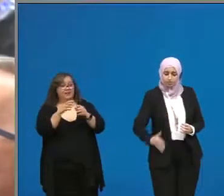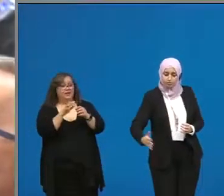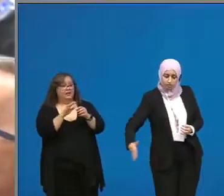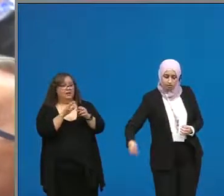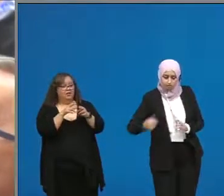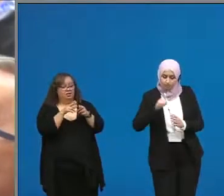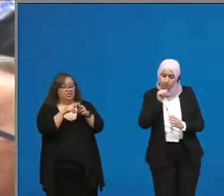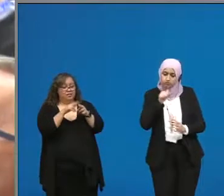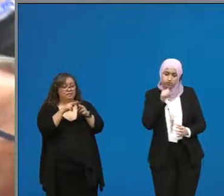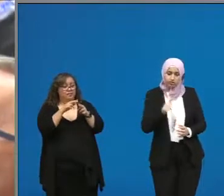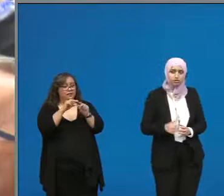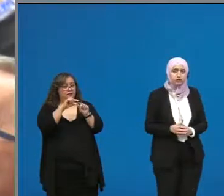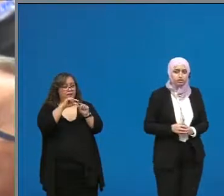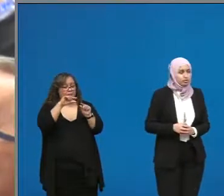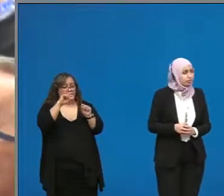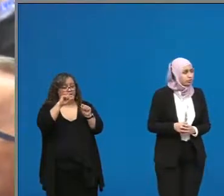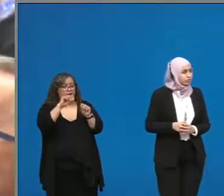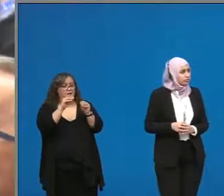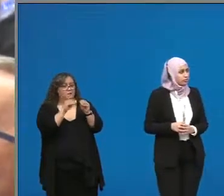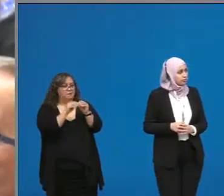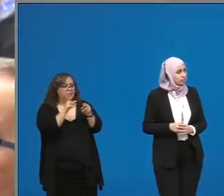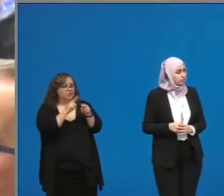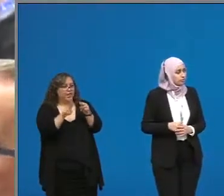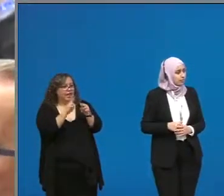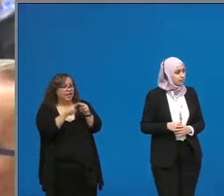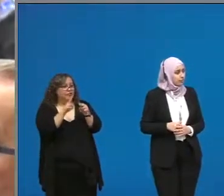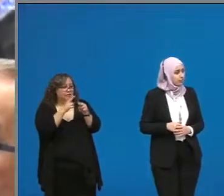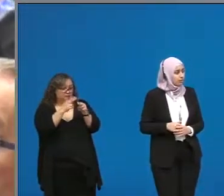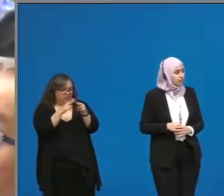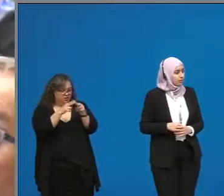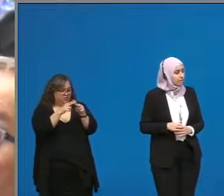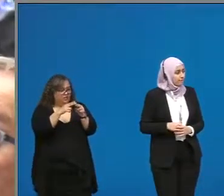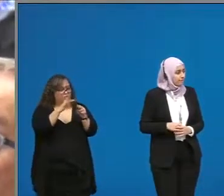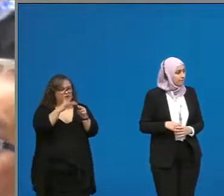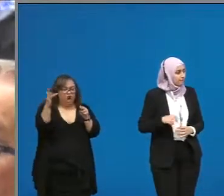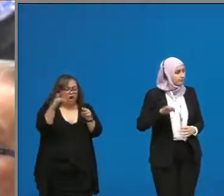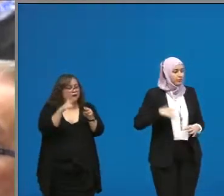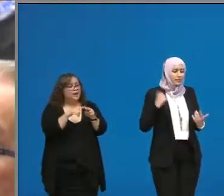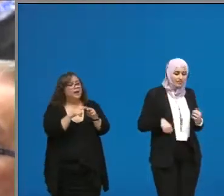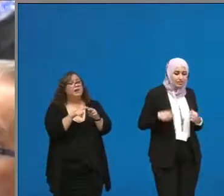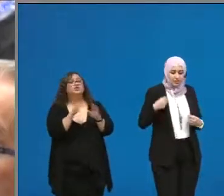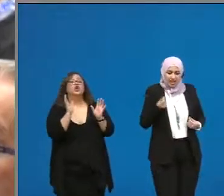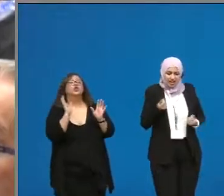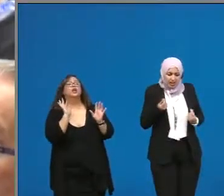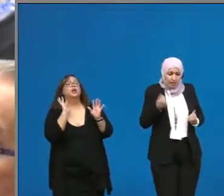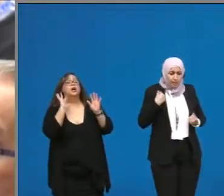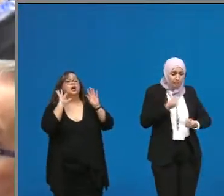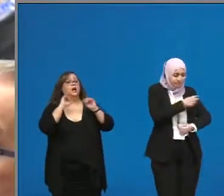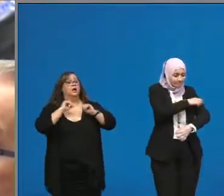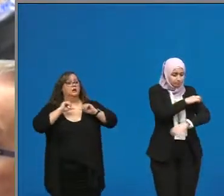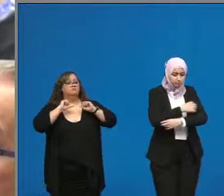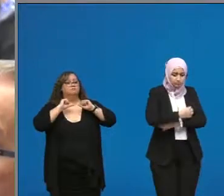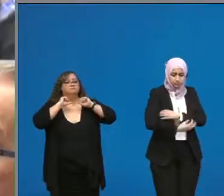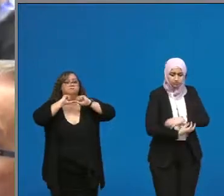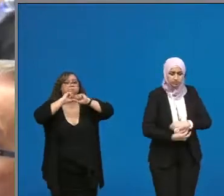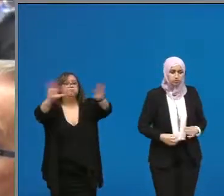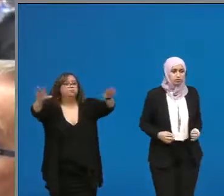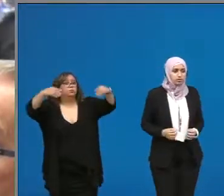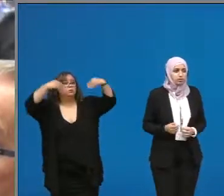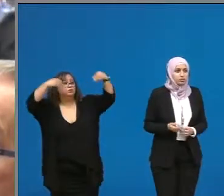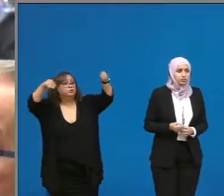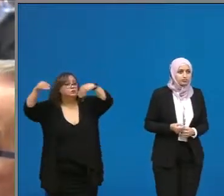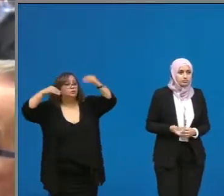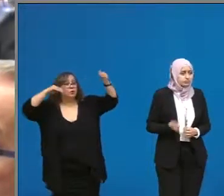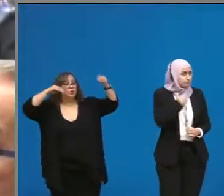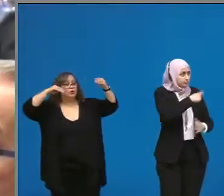product. They put it on sale. You know what happened? Everybody bought it and they made millions overnight. They did incredibly, incredibly well with this